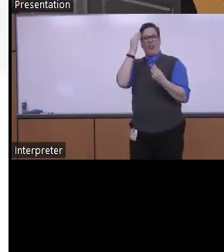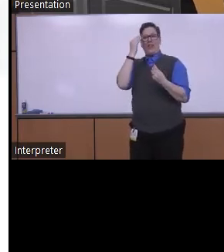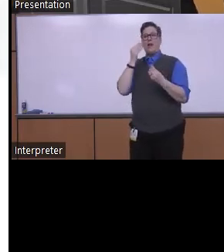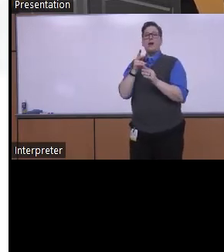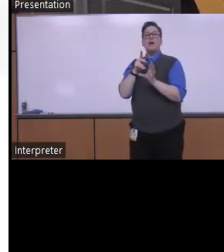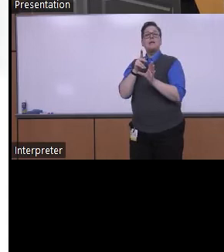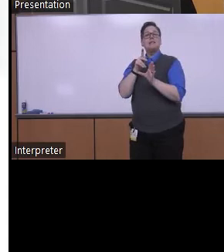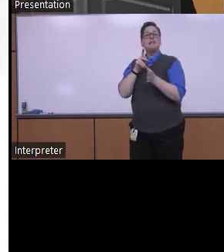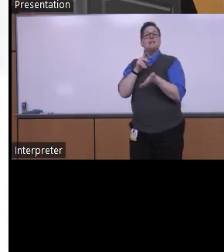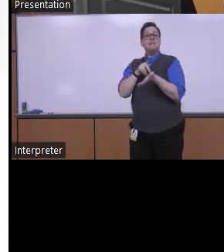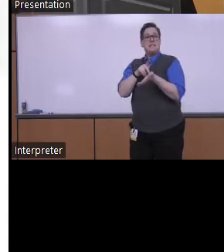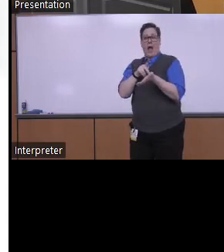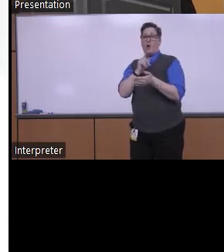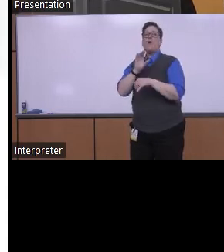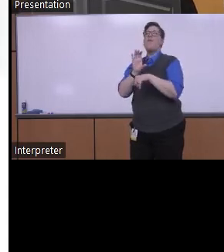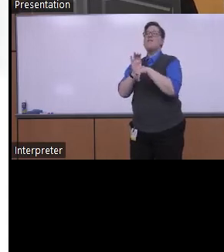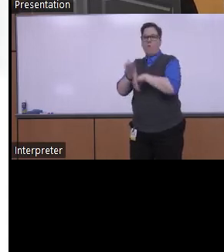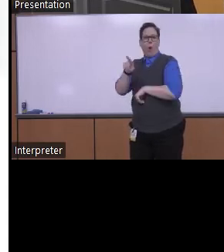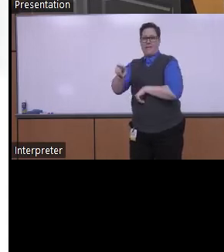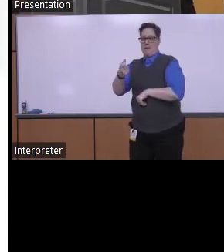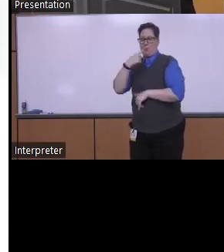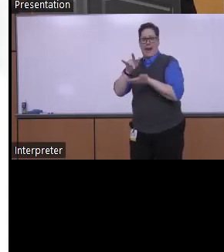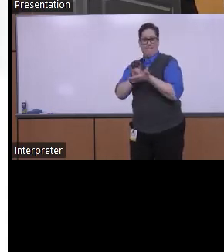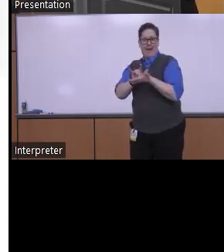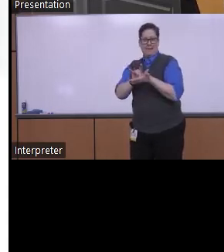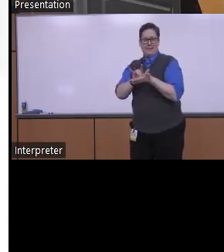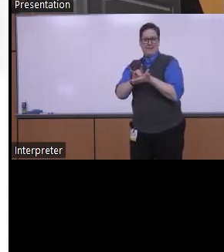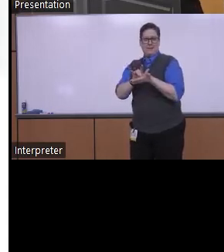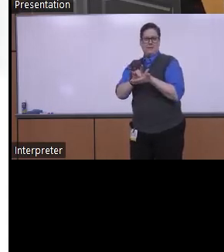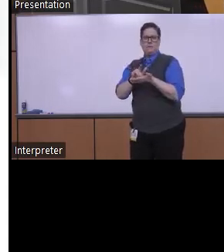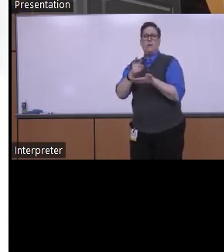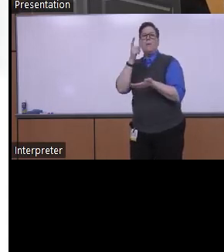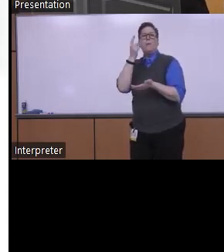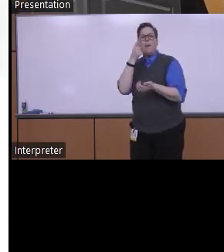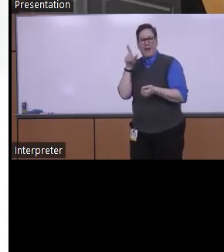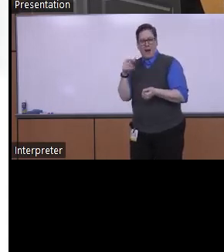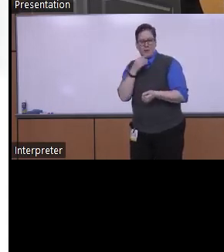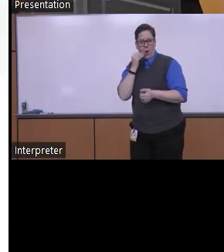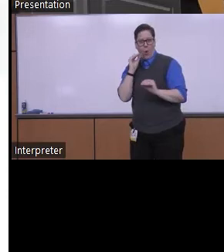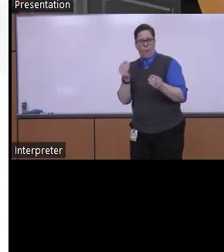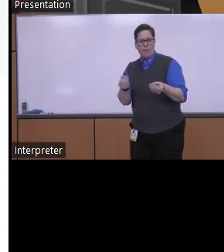psychiatric intervention, coercive psychiatric intervention as a solution for a crisis of homelessness.